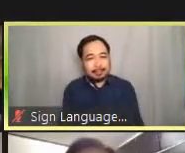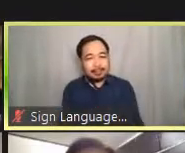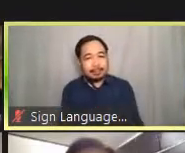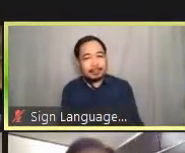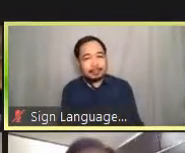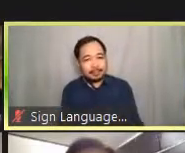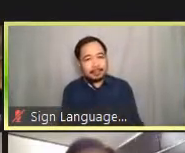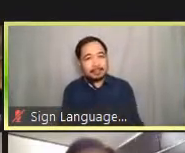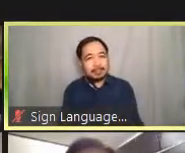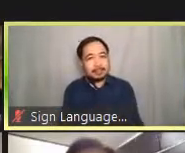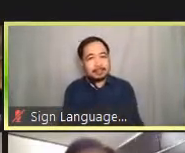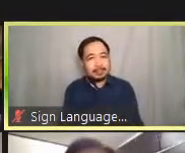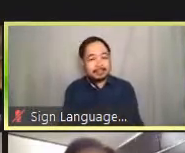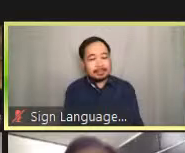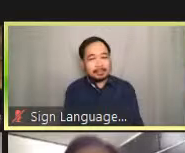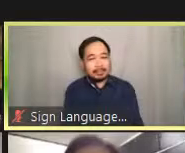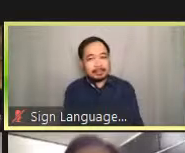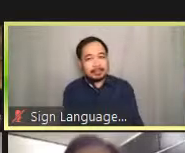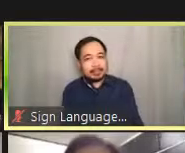Ayan.